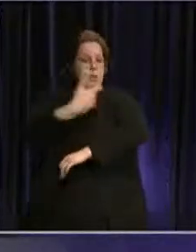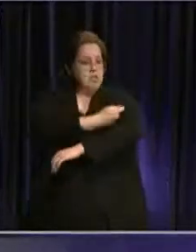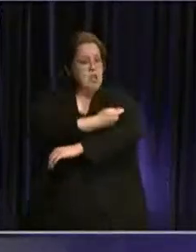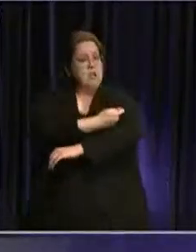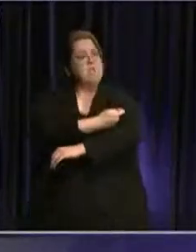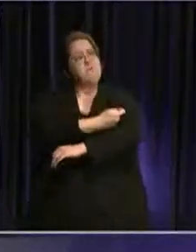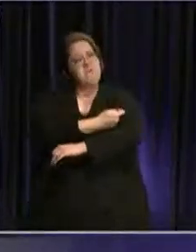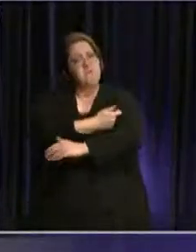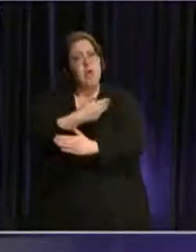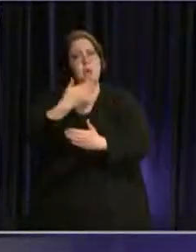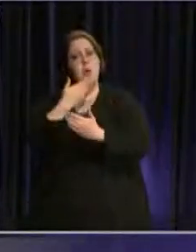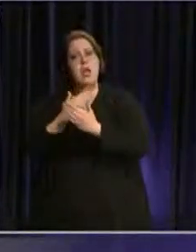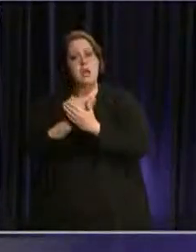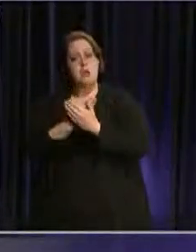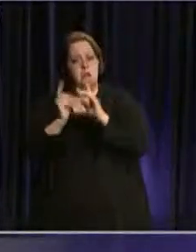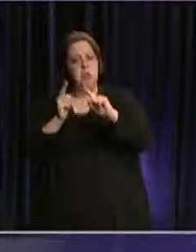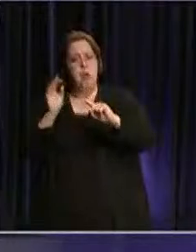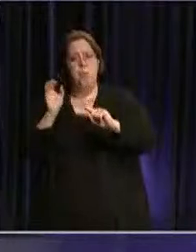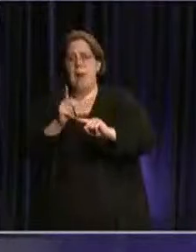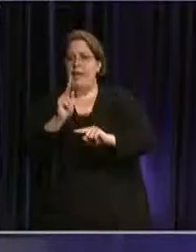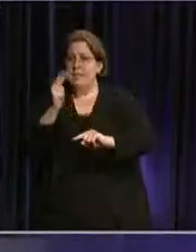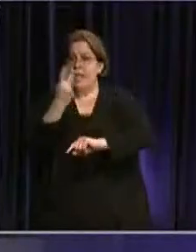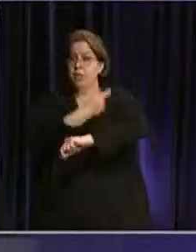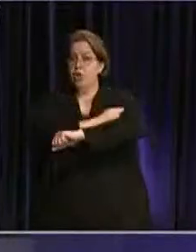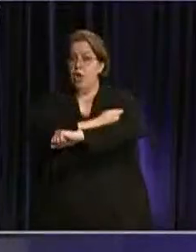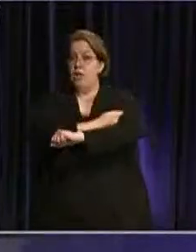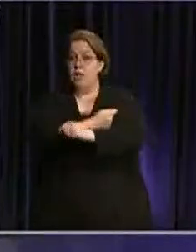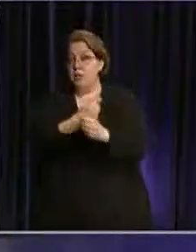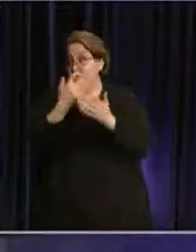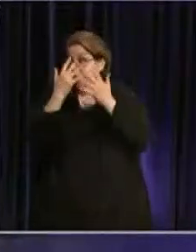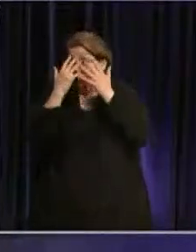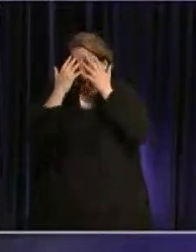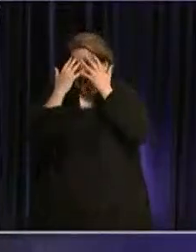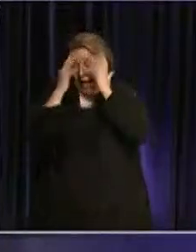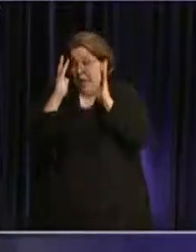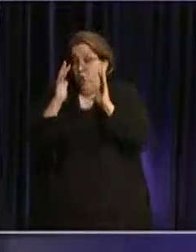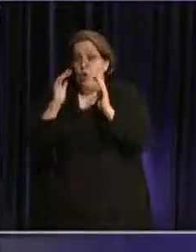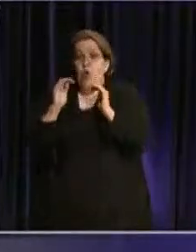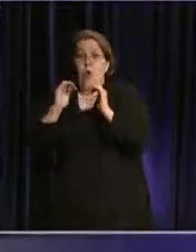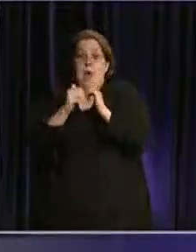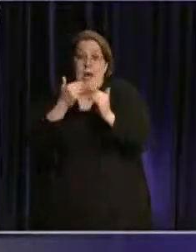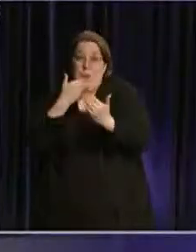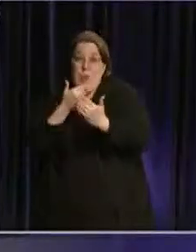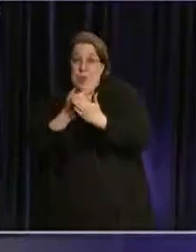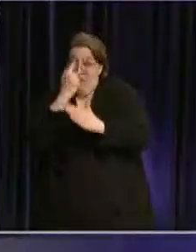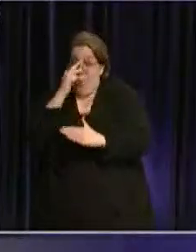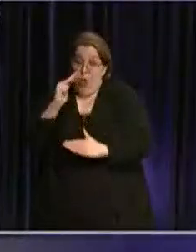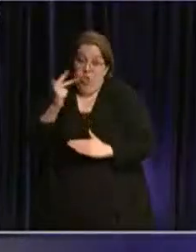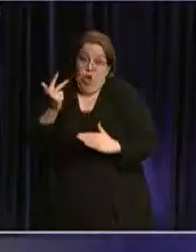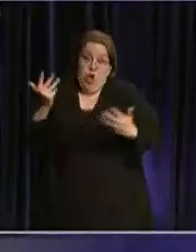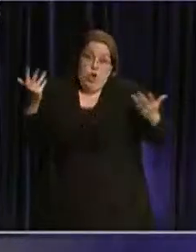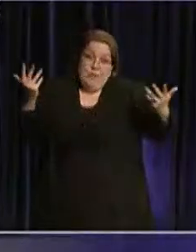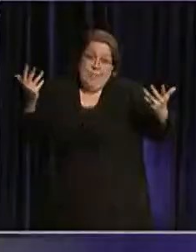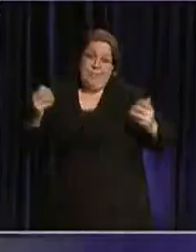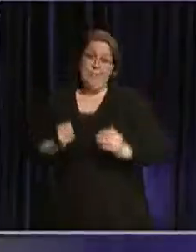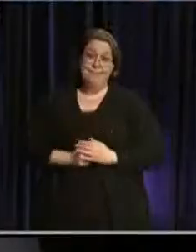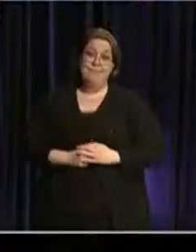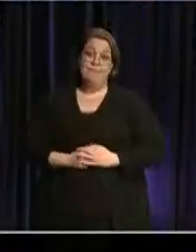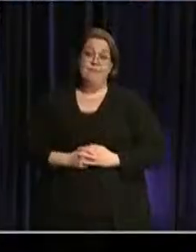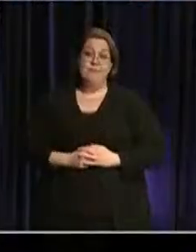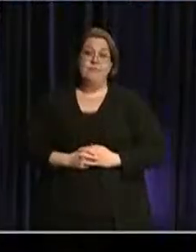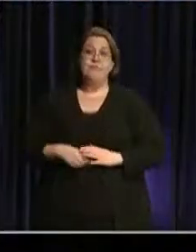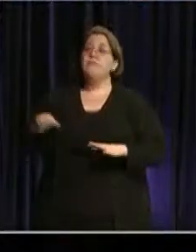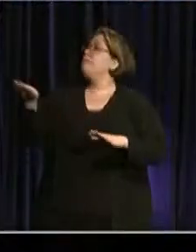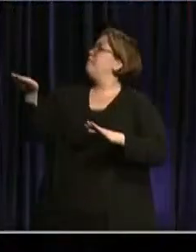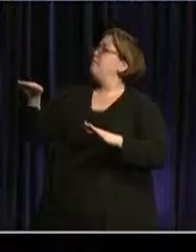good about coming in for the second shot. I don't know how good people will be coming in for their third shot. I just don't know.